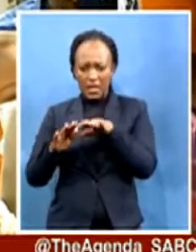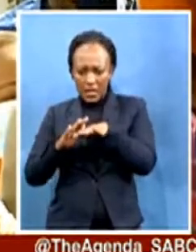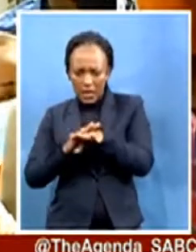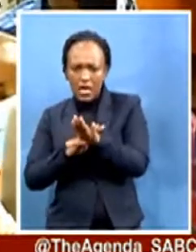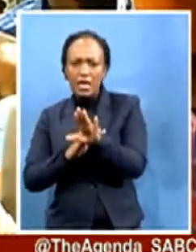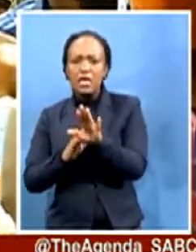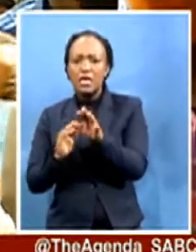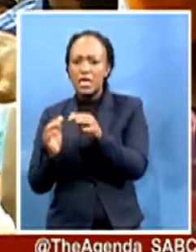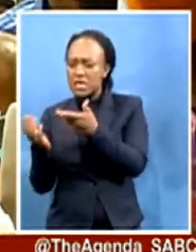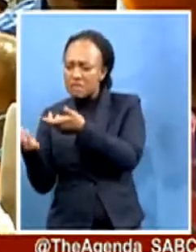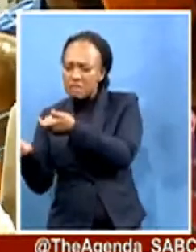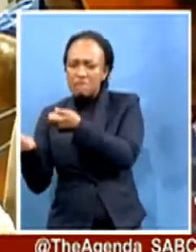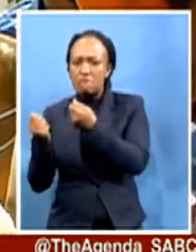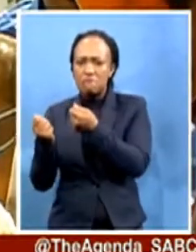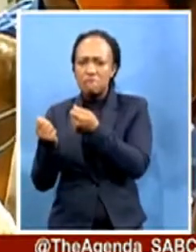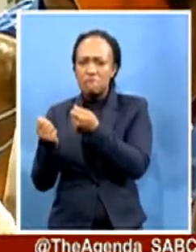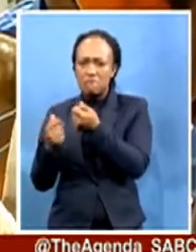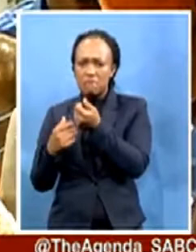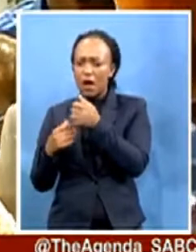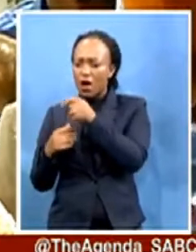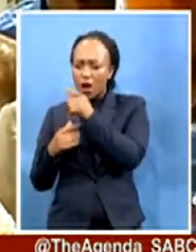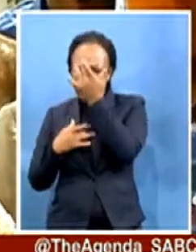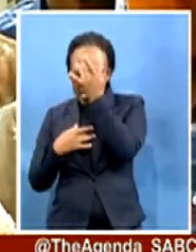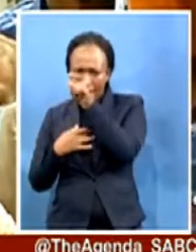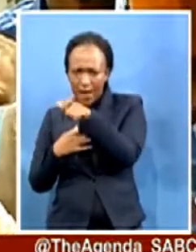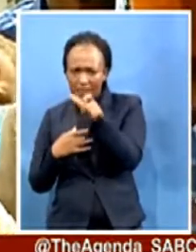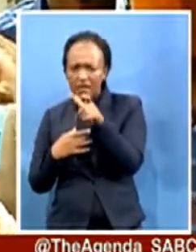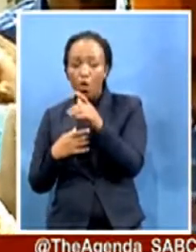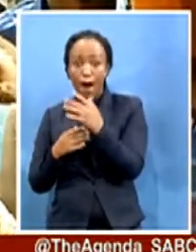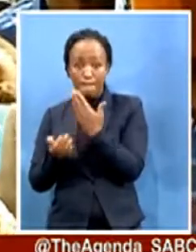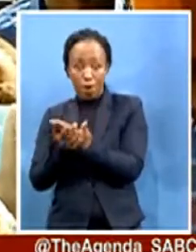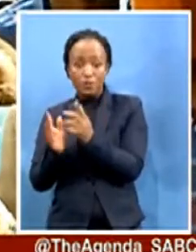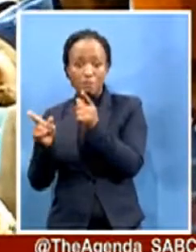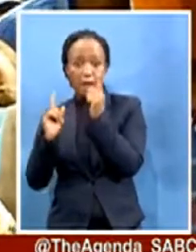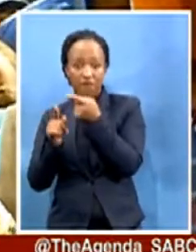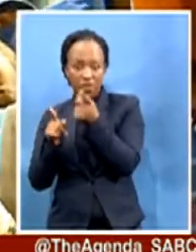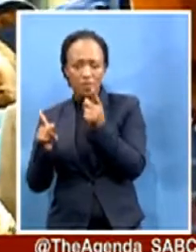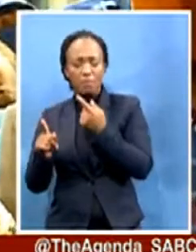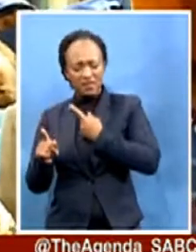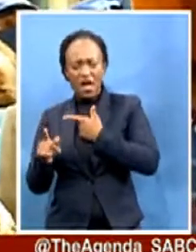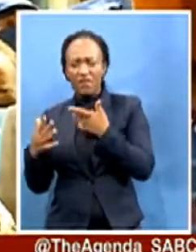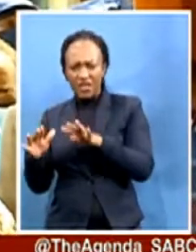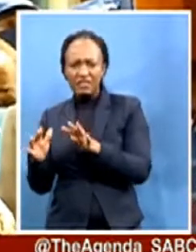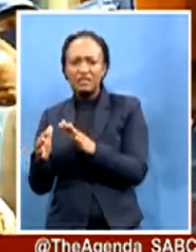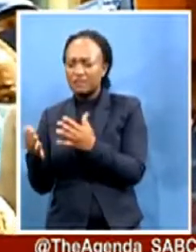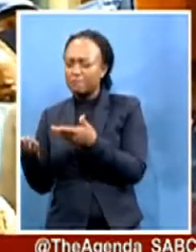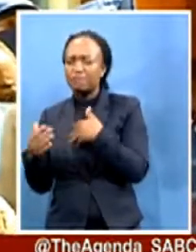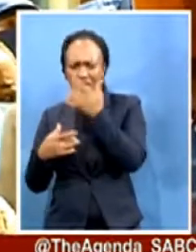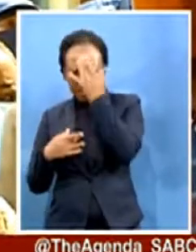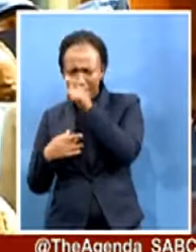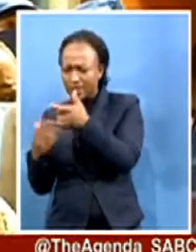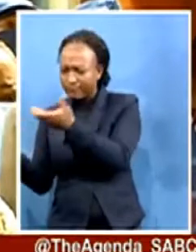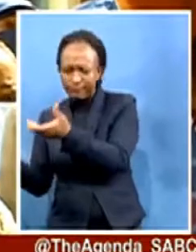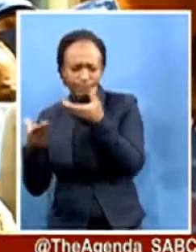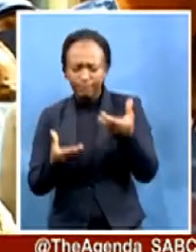risk of hurting themselves, is a big thing. If they came out and said, well, the fire was so huge we couldn't do